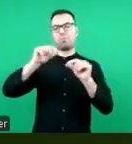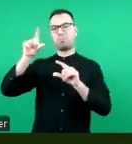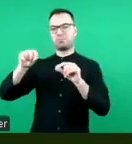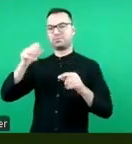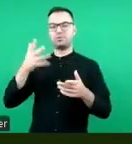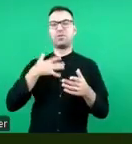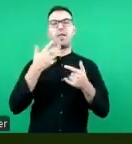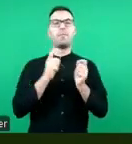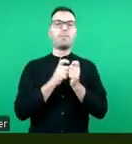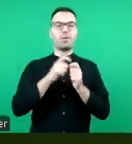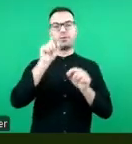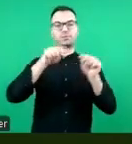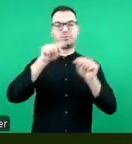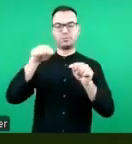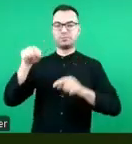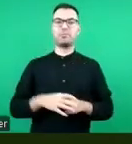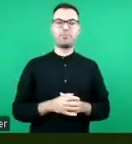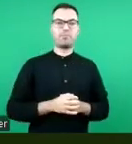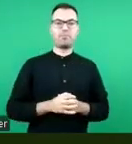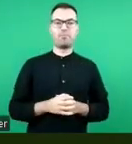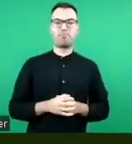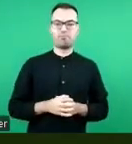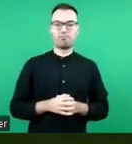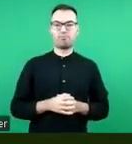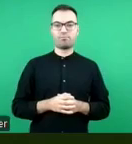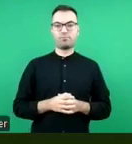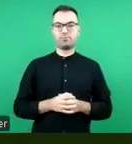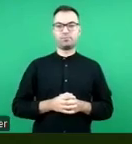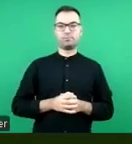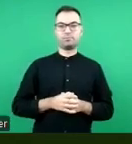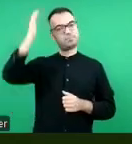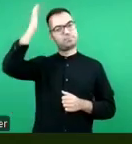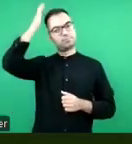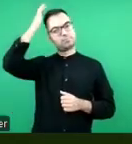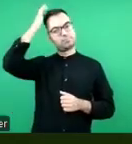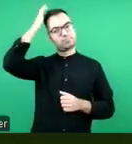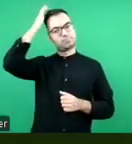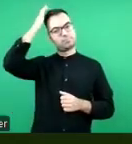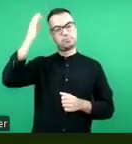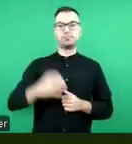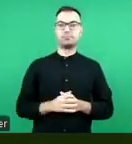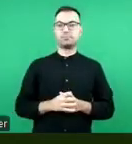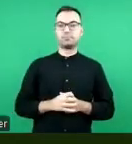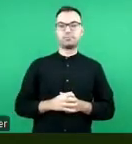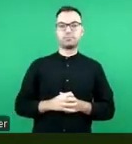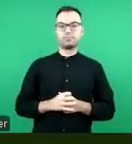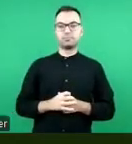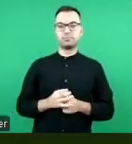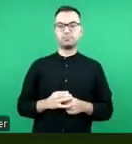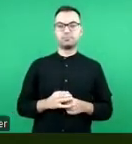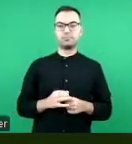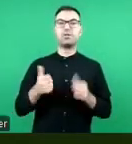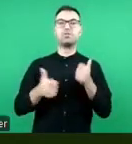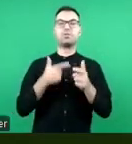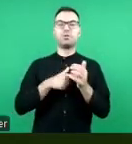locate their well-being themselves on this like hiking trail here. And we did that with more than